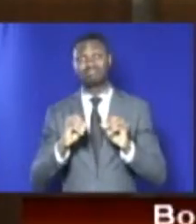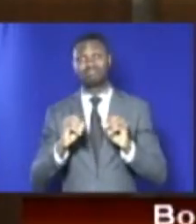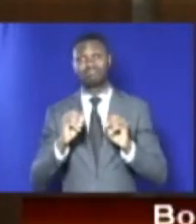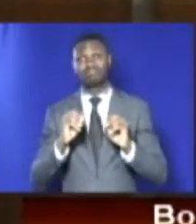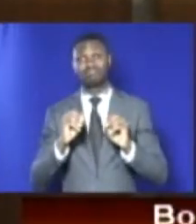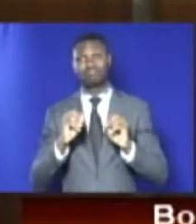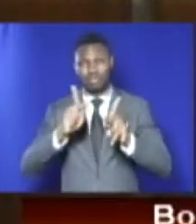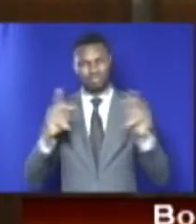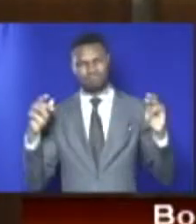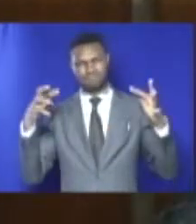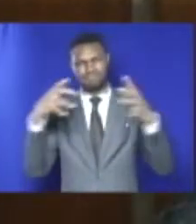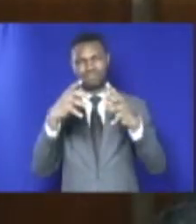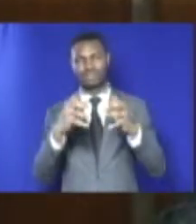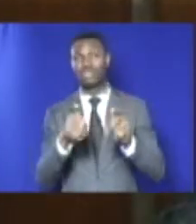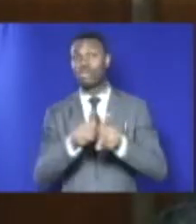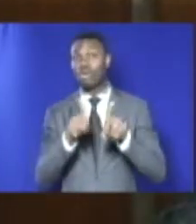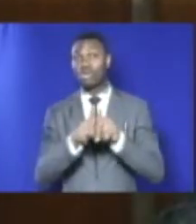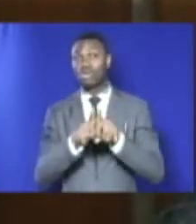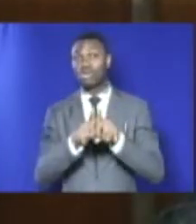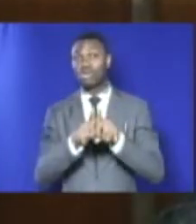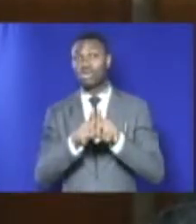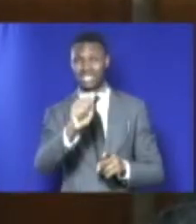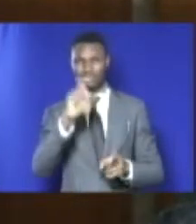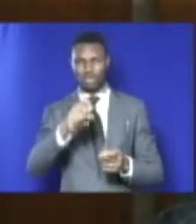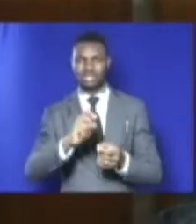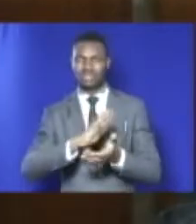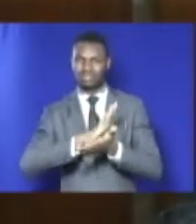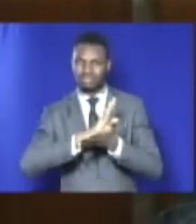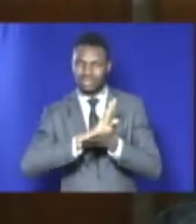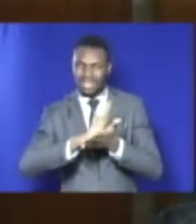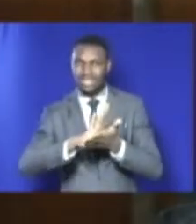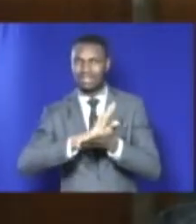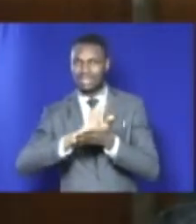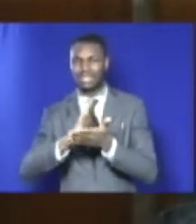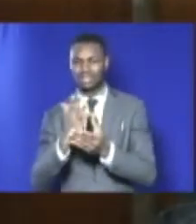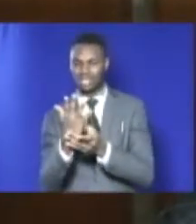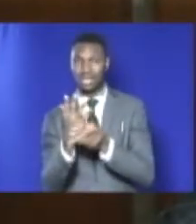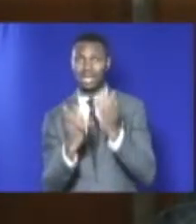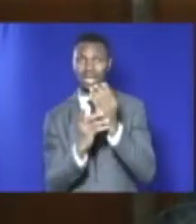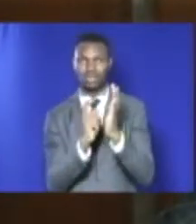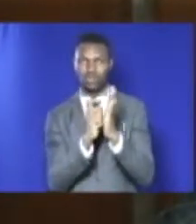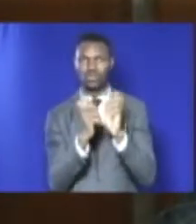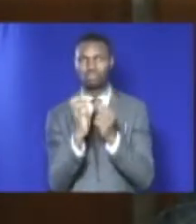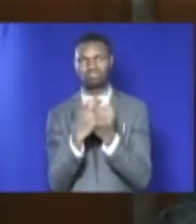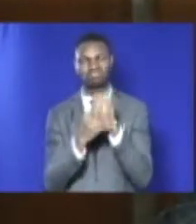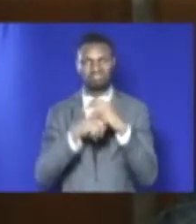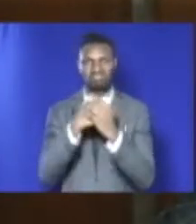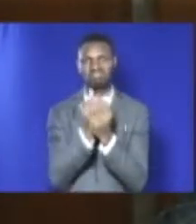maintaining proper hygiene of washing of hands, of sanitizing hands,